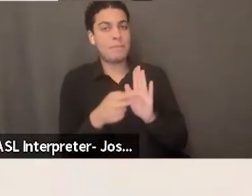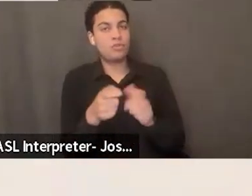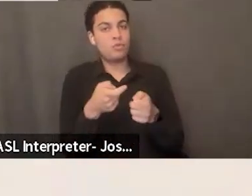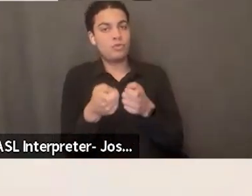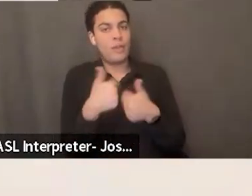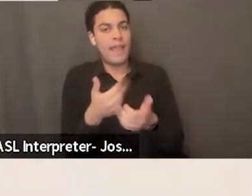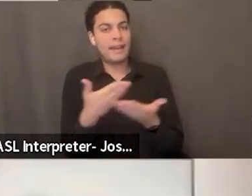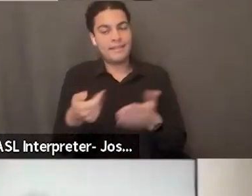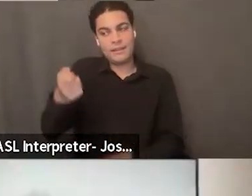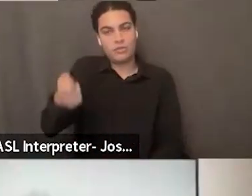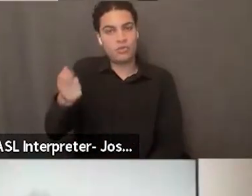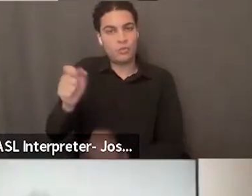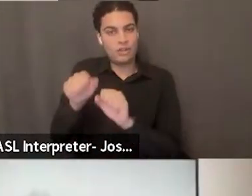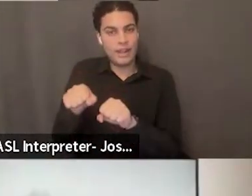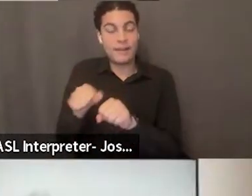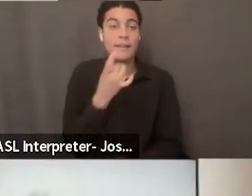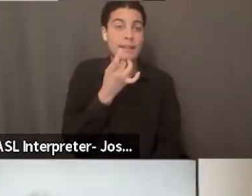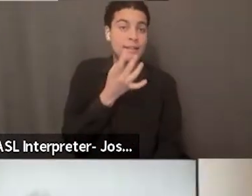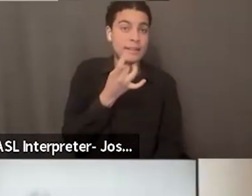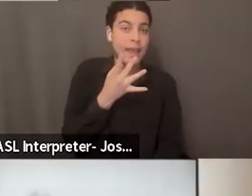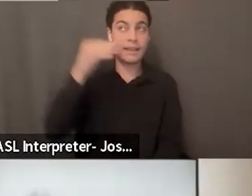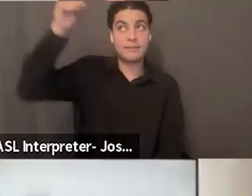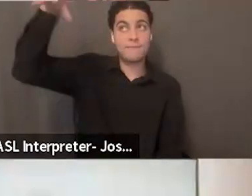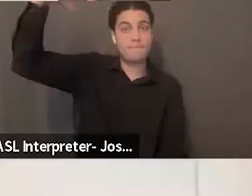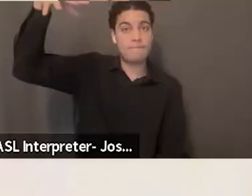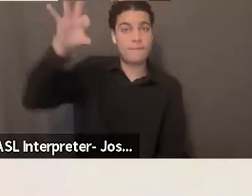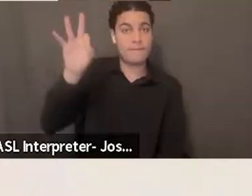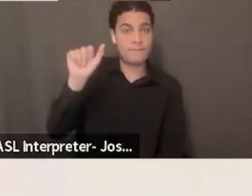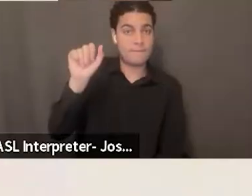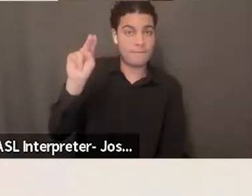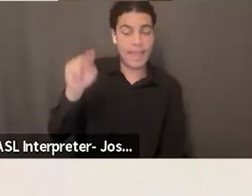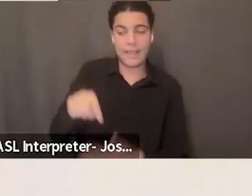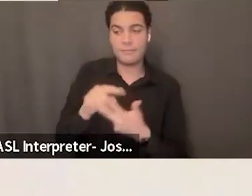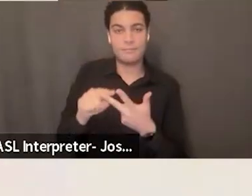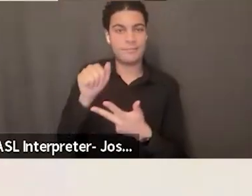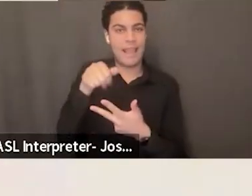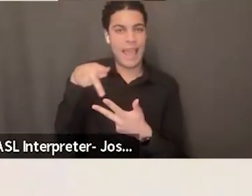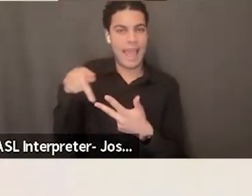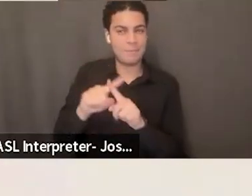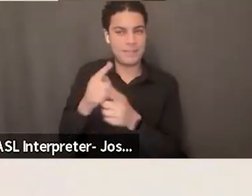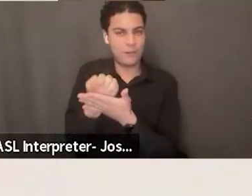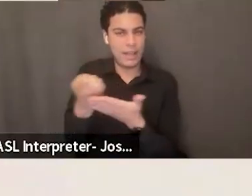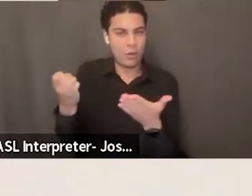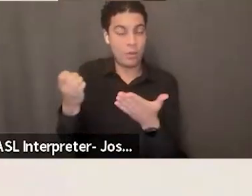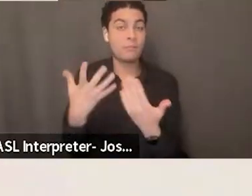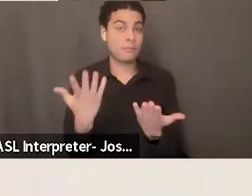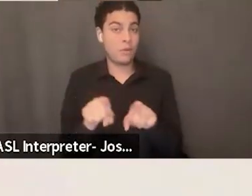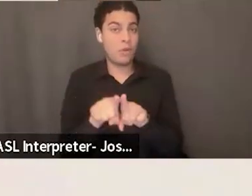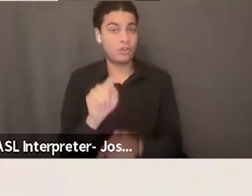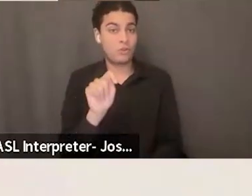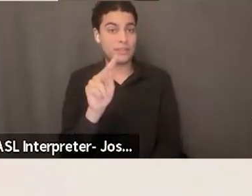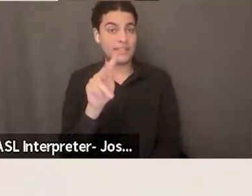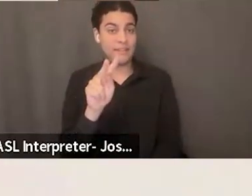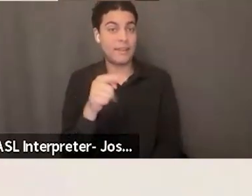fans, appliances, even control the TV. This is a $335 billion market that's been